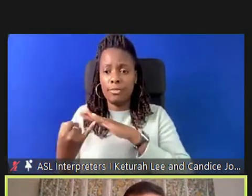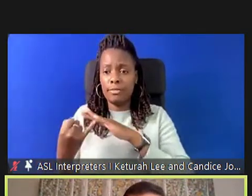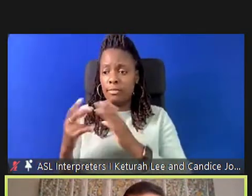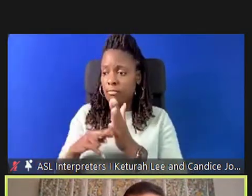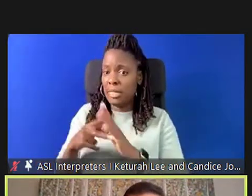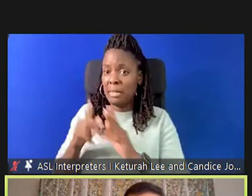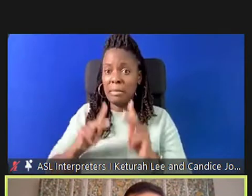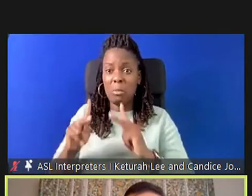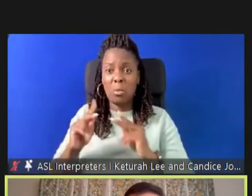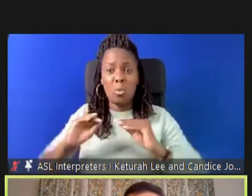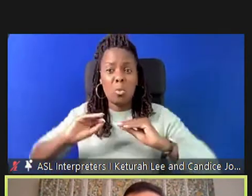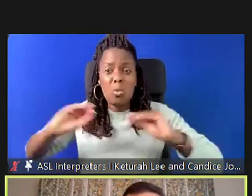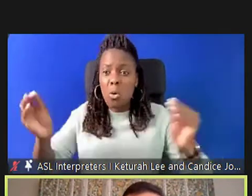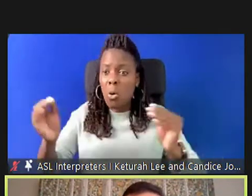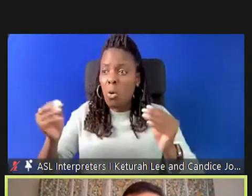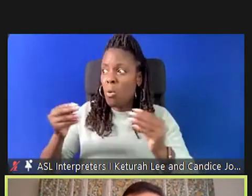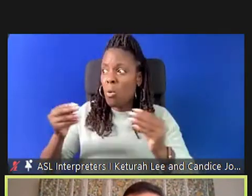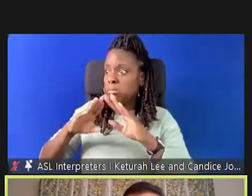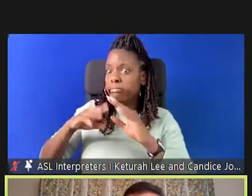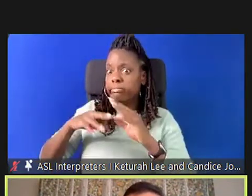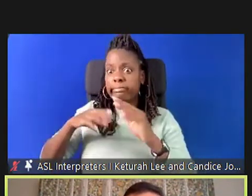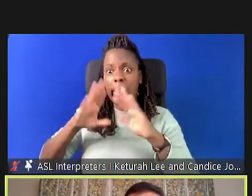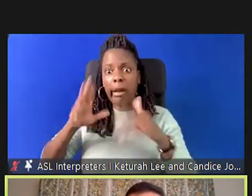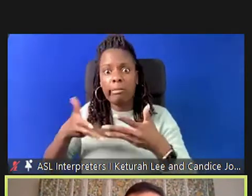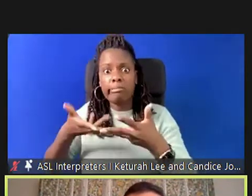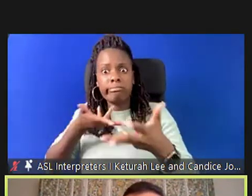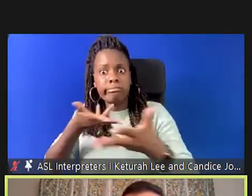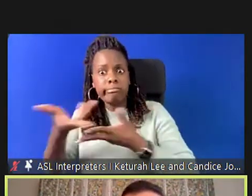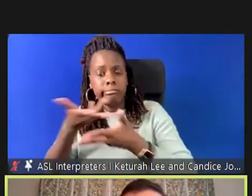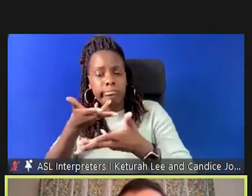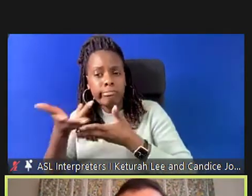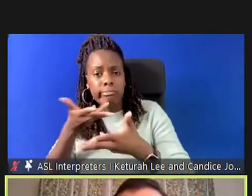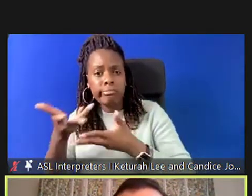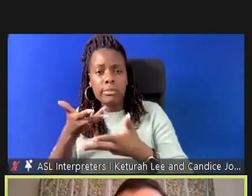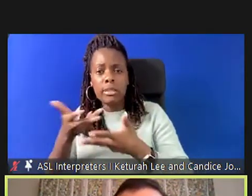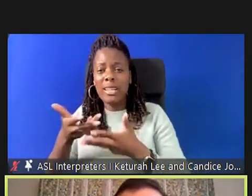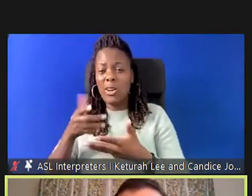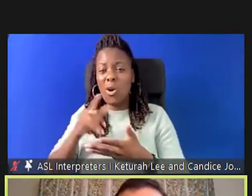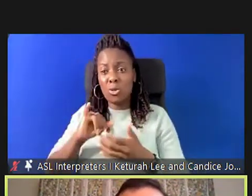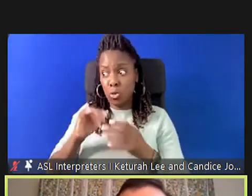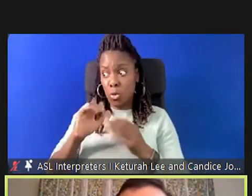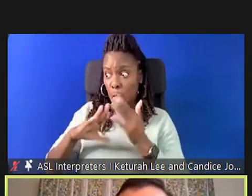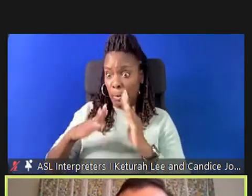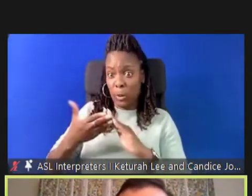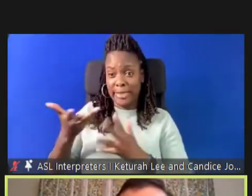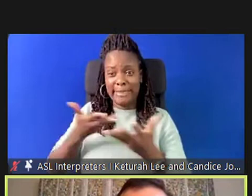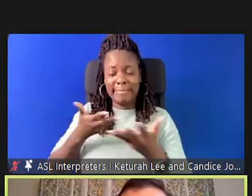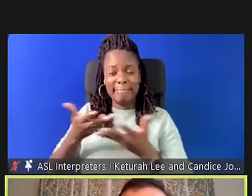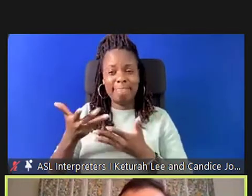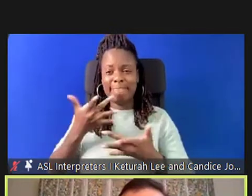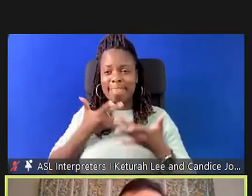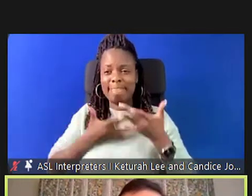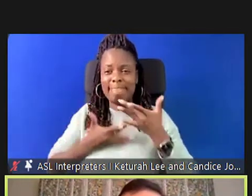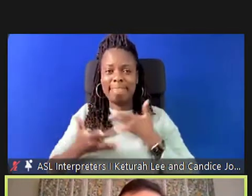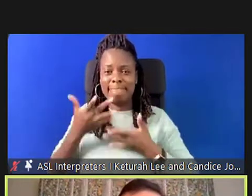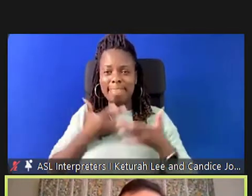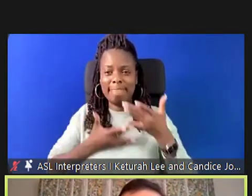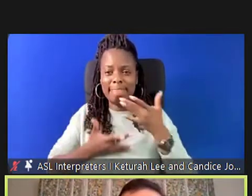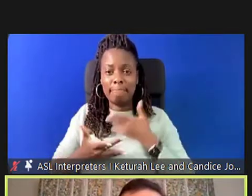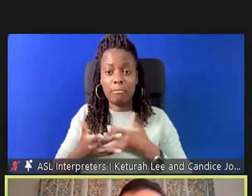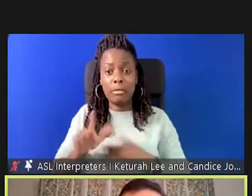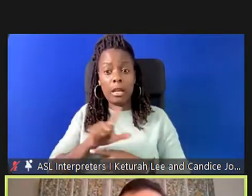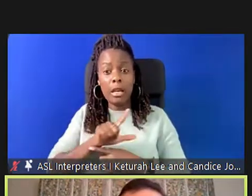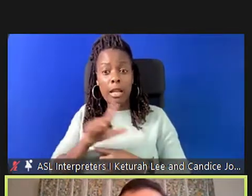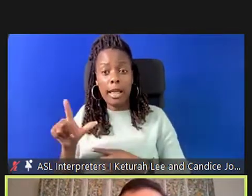household contacts, less than monthly interaction, and minimal community engagement. On the left, the overall prevalence was